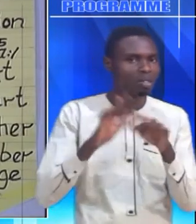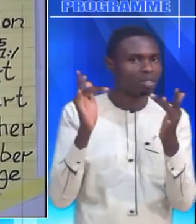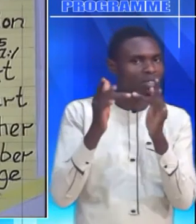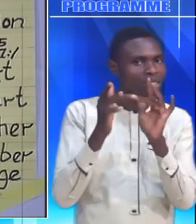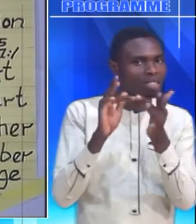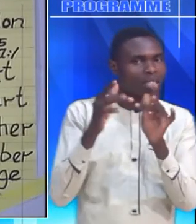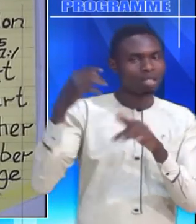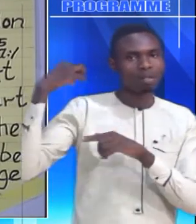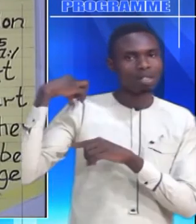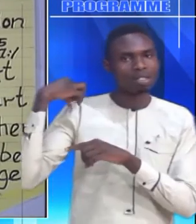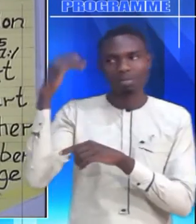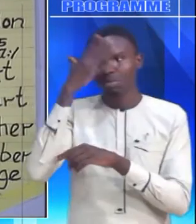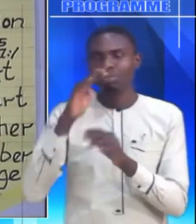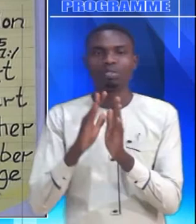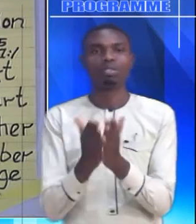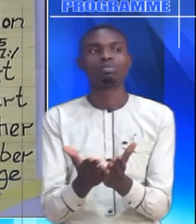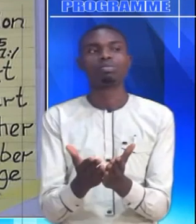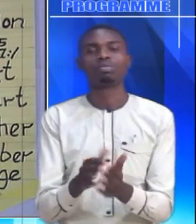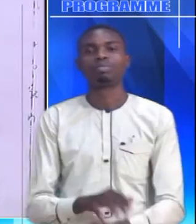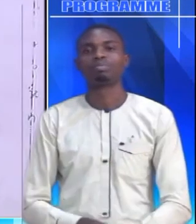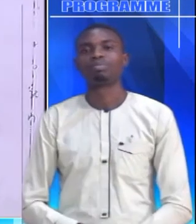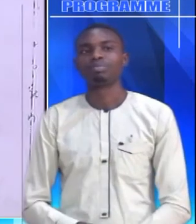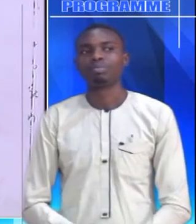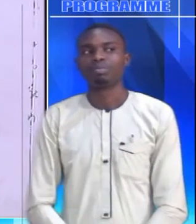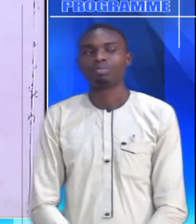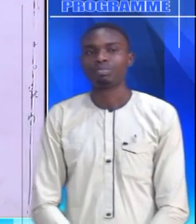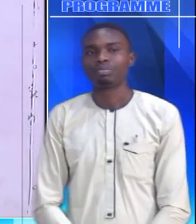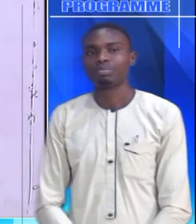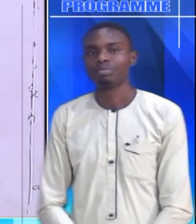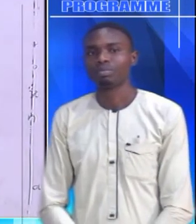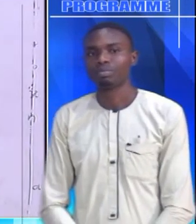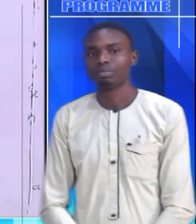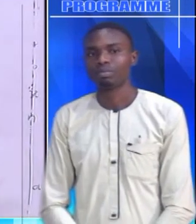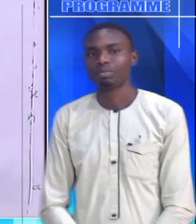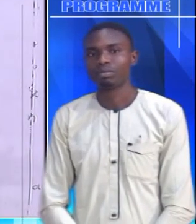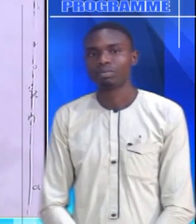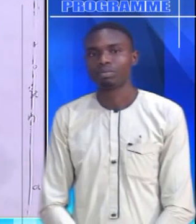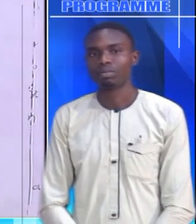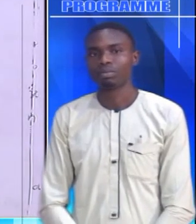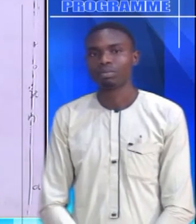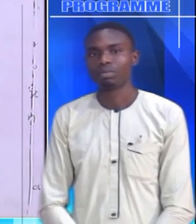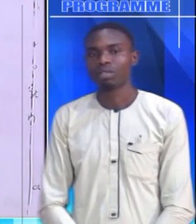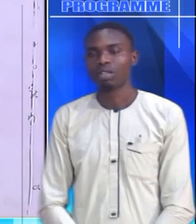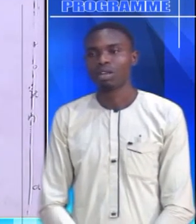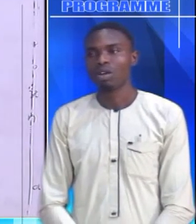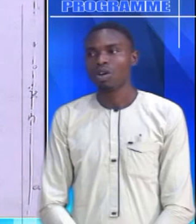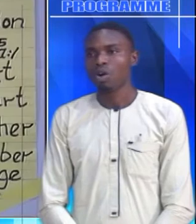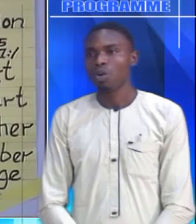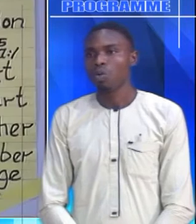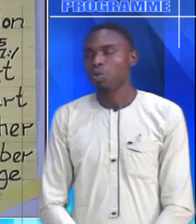you are discussing. You are not seeing each other, but you are exchanging views. We are then, that's that.